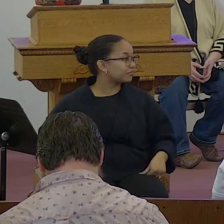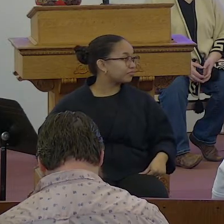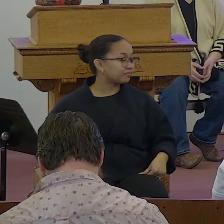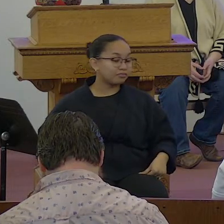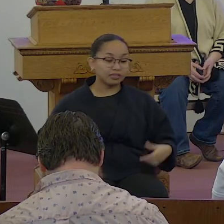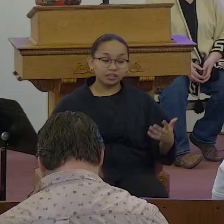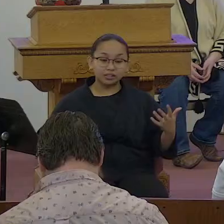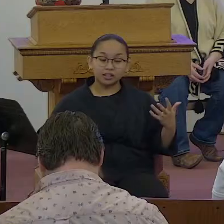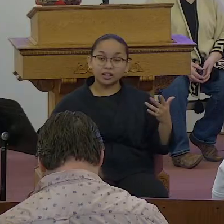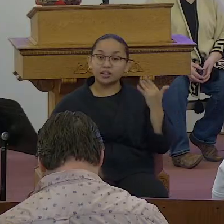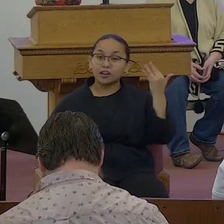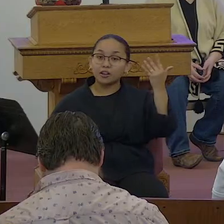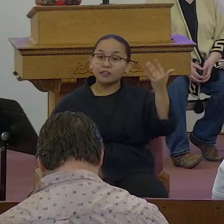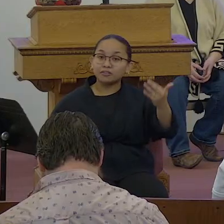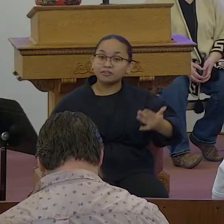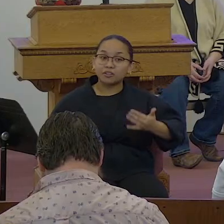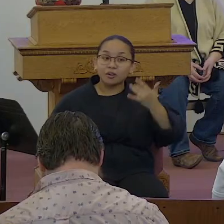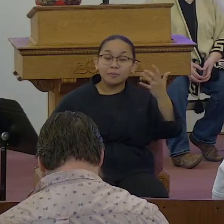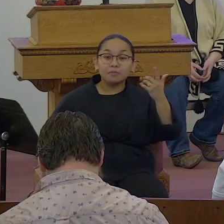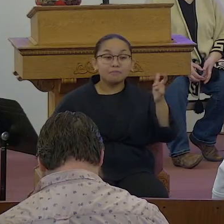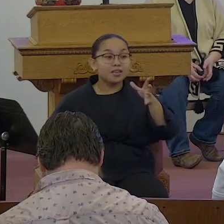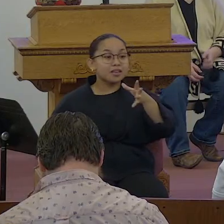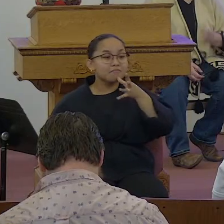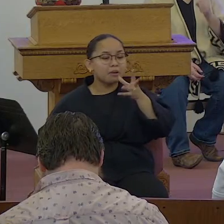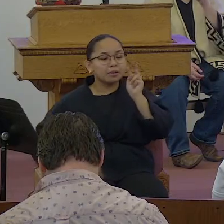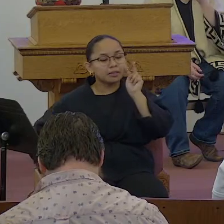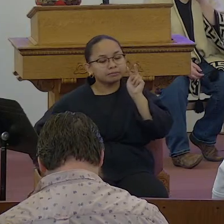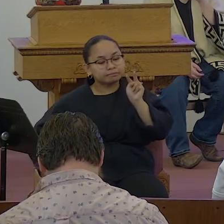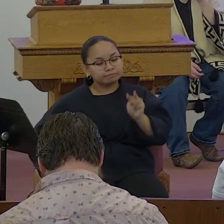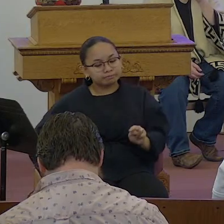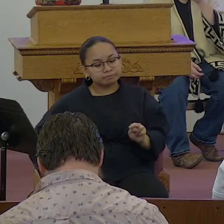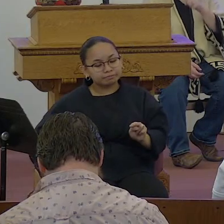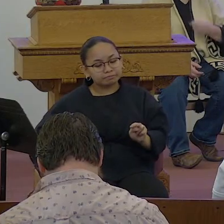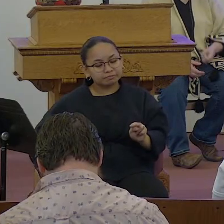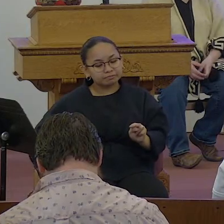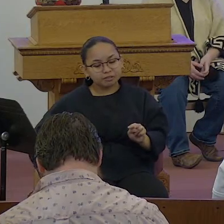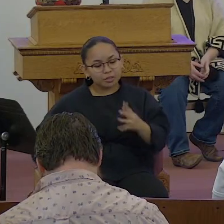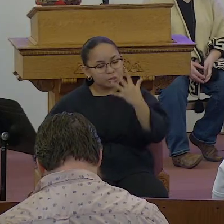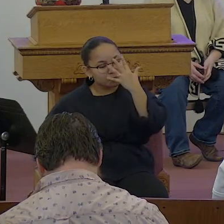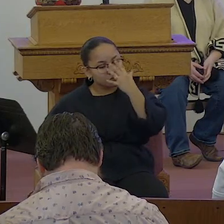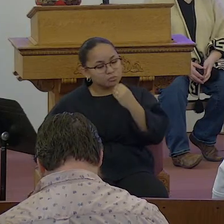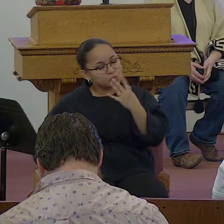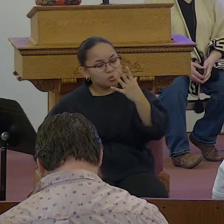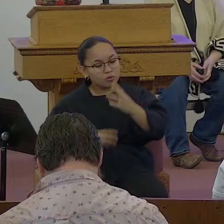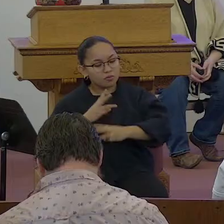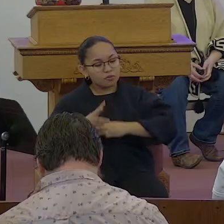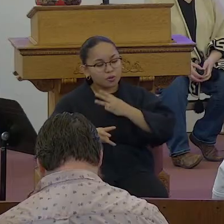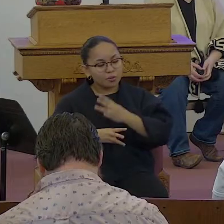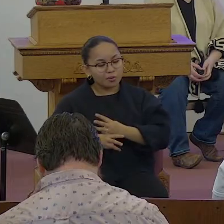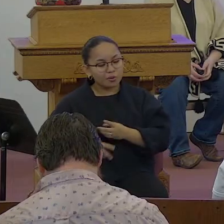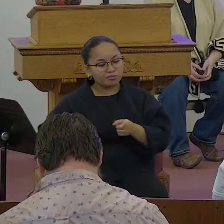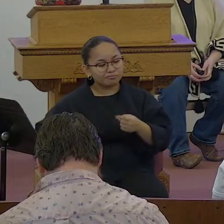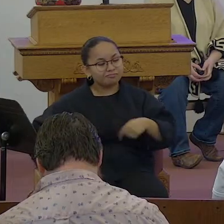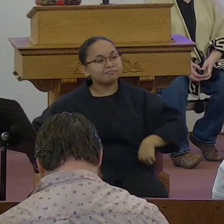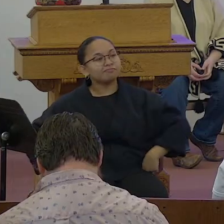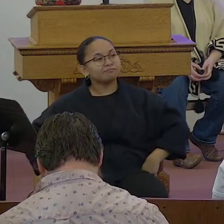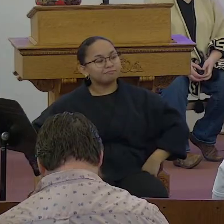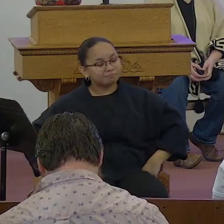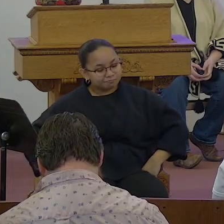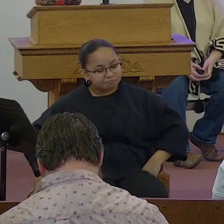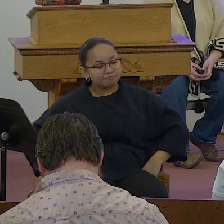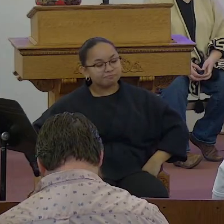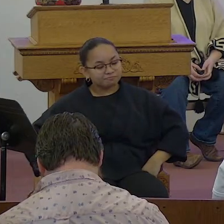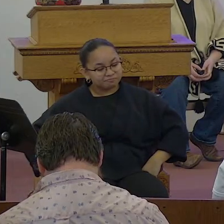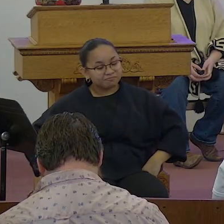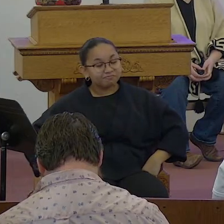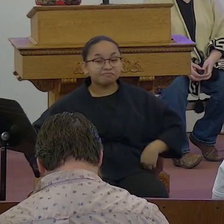And every so often, Big Mama looks down on this nice little world she made, and she nods, and she